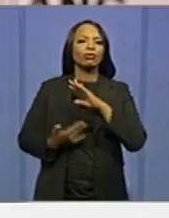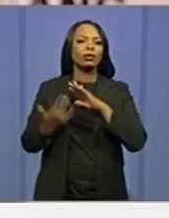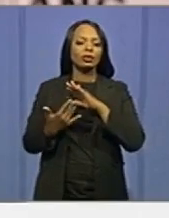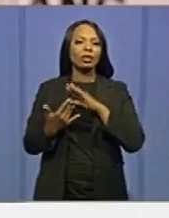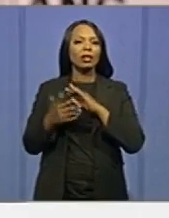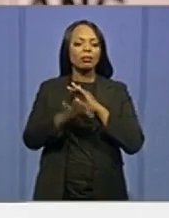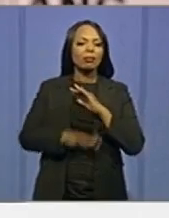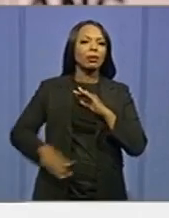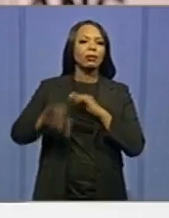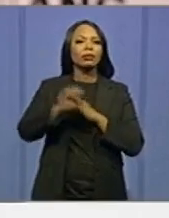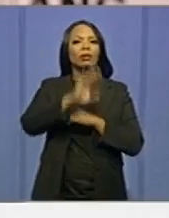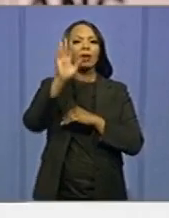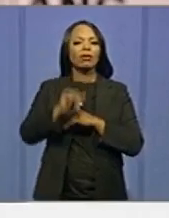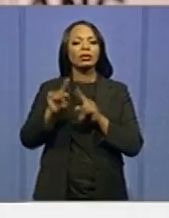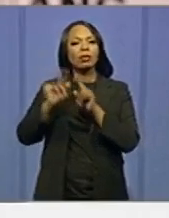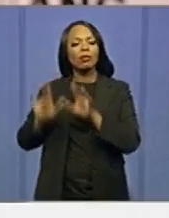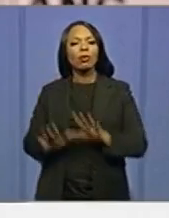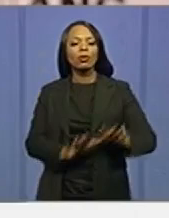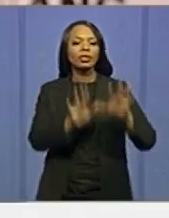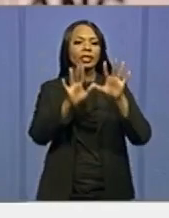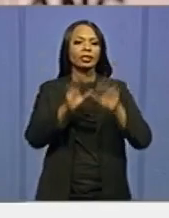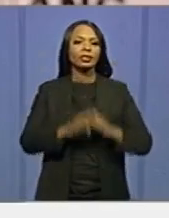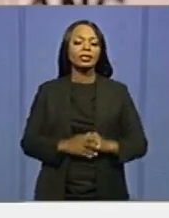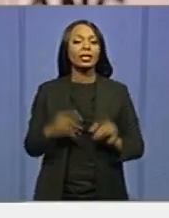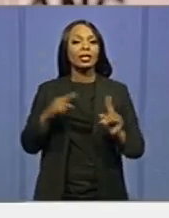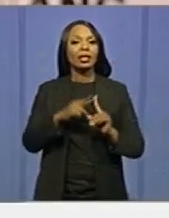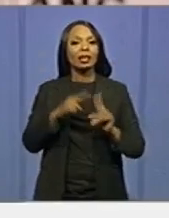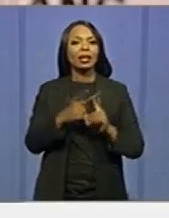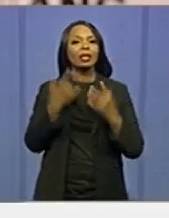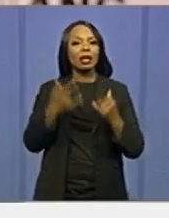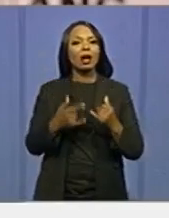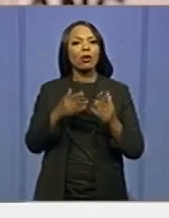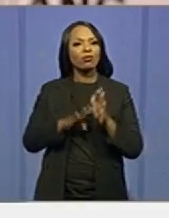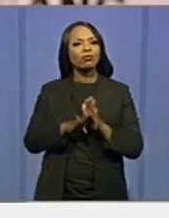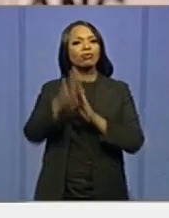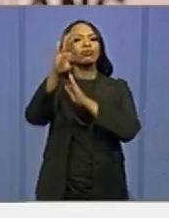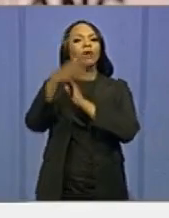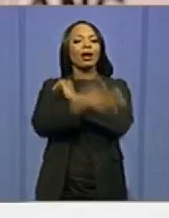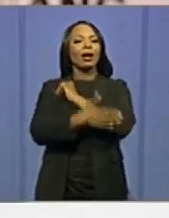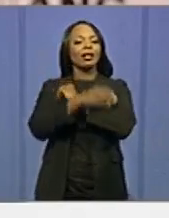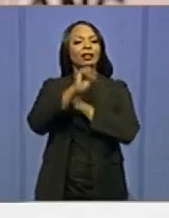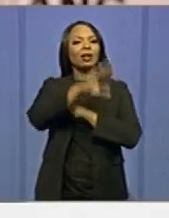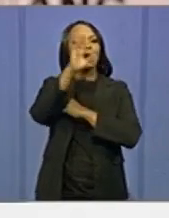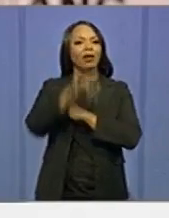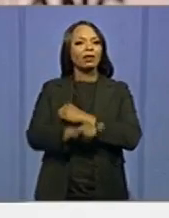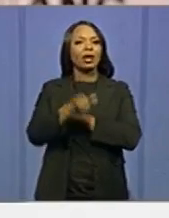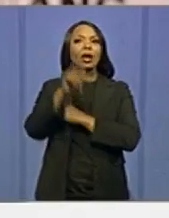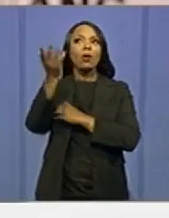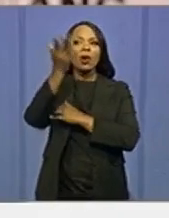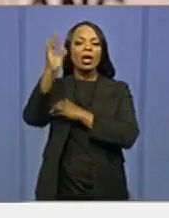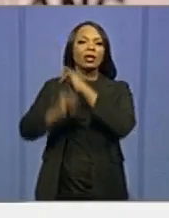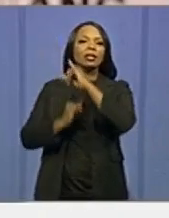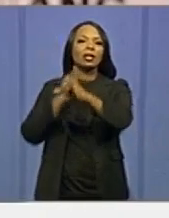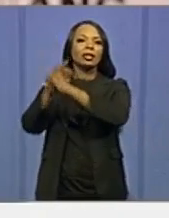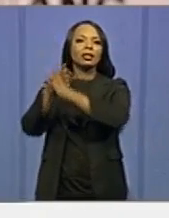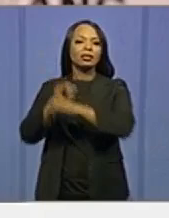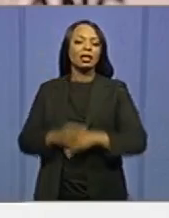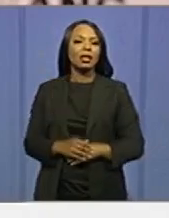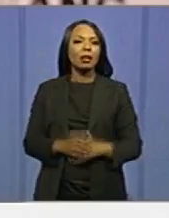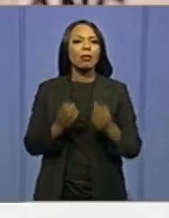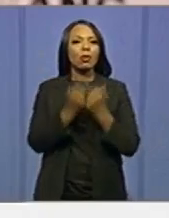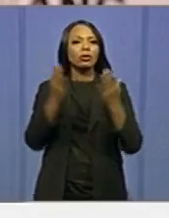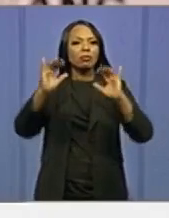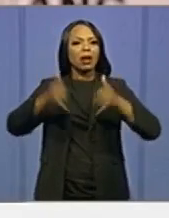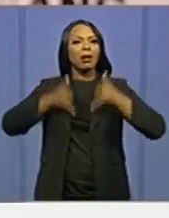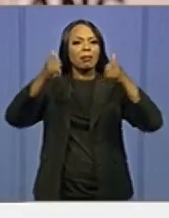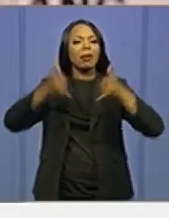of South Africa and the continent. He flew the South African flag high in the global music stage, soaping a number of prestigious awards